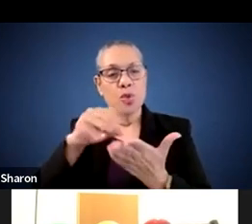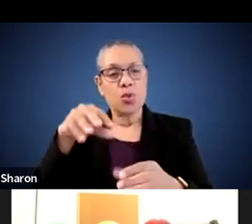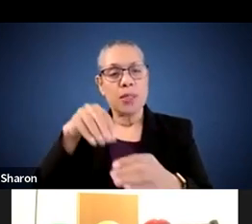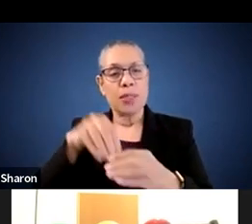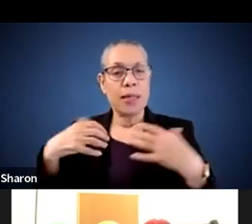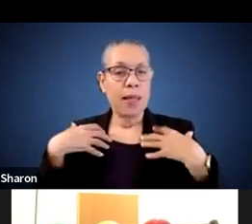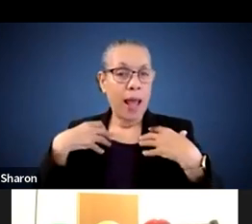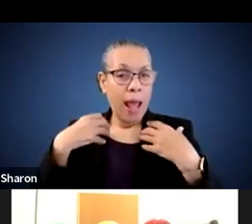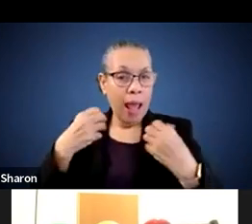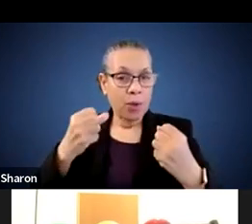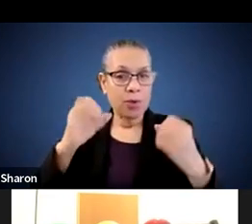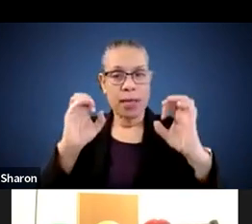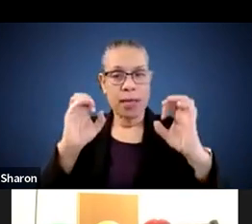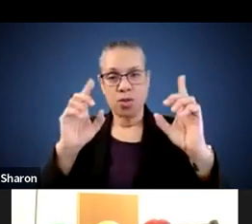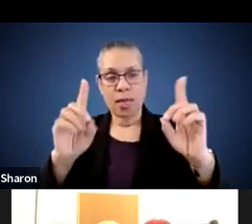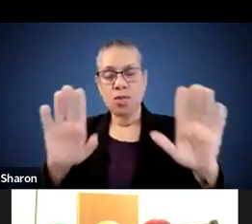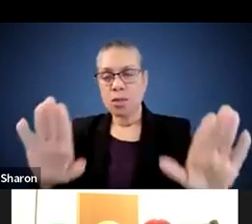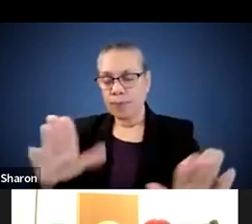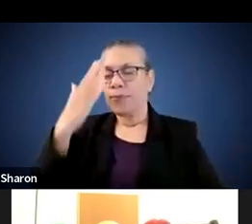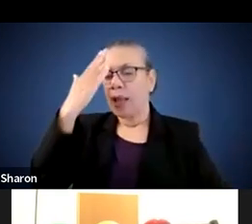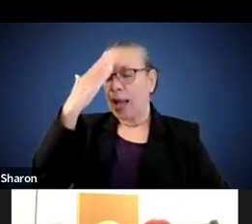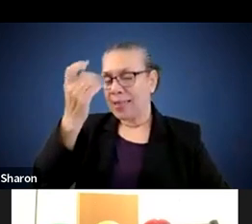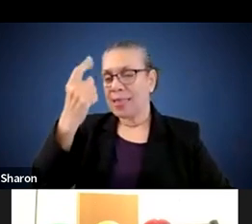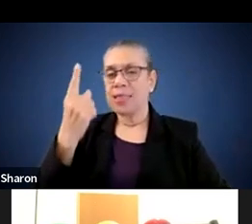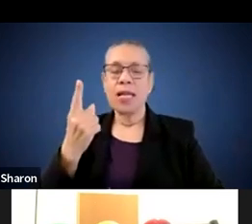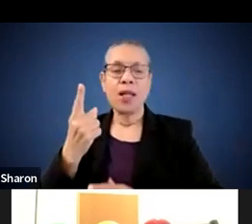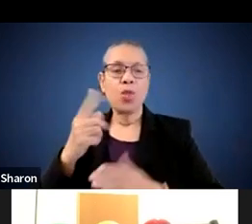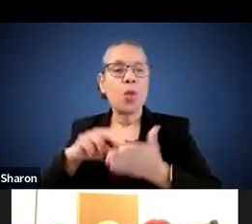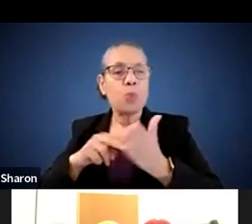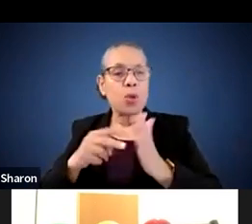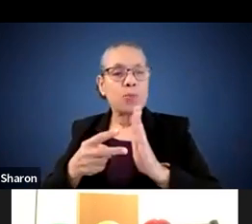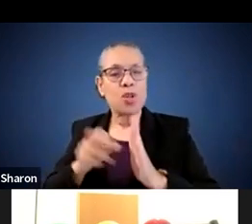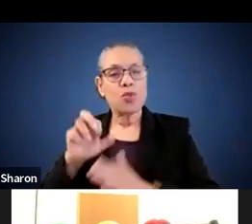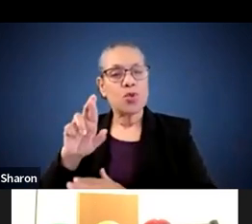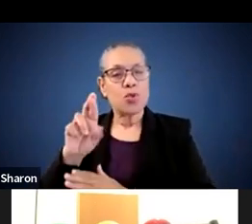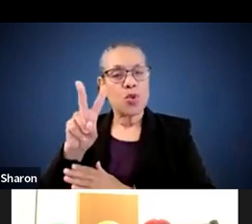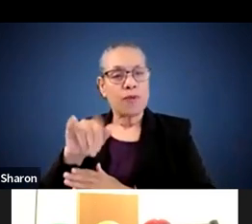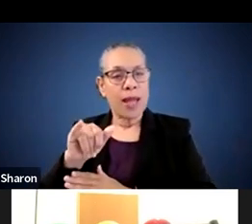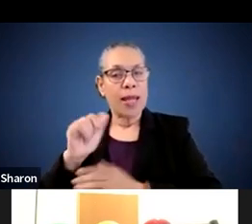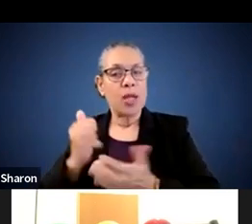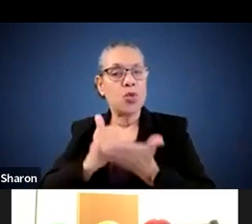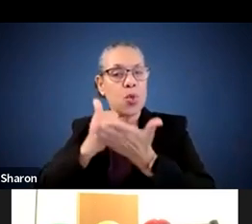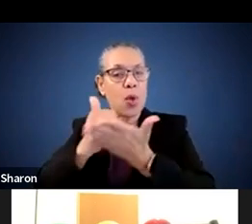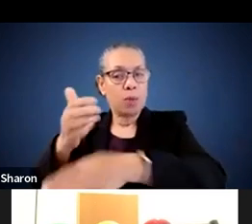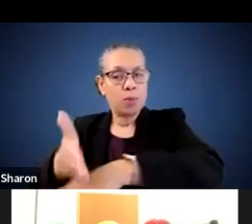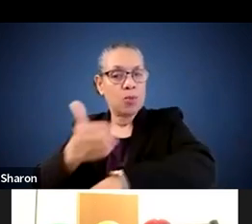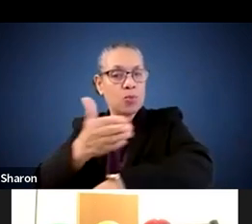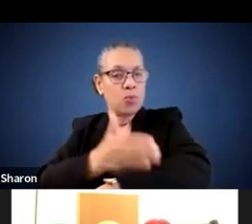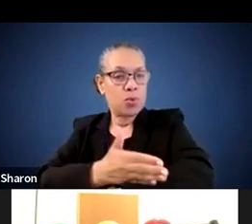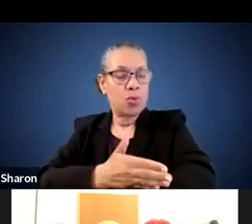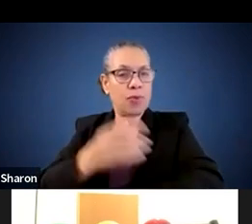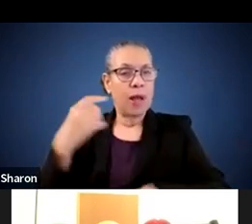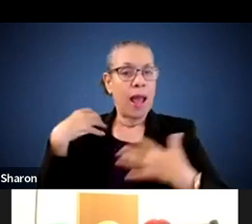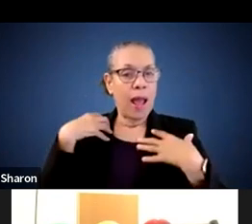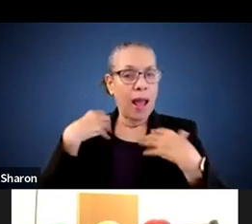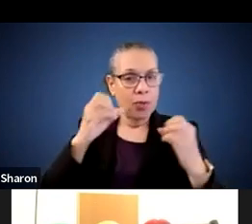because I mean I understand the purpose of the survey is to help improve health education but if our students are not actually undergoing it